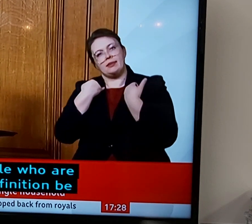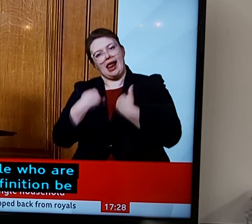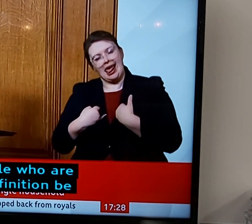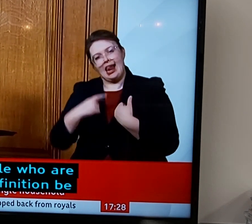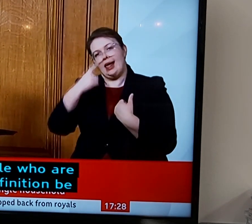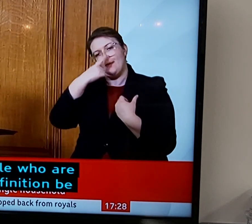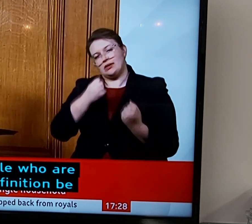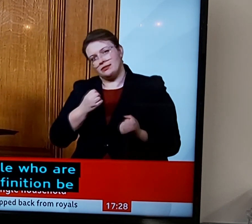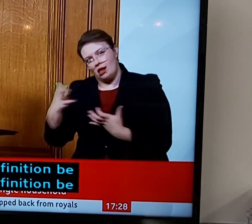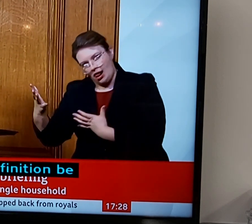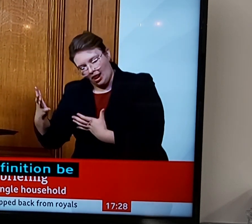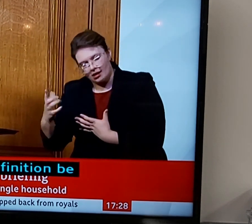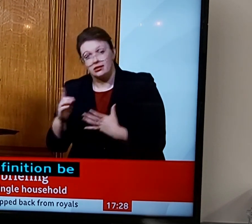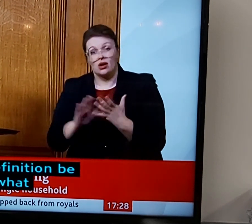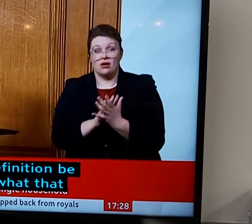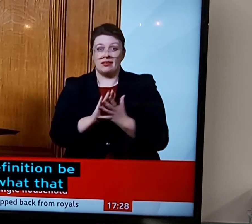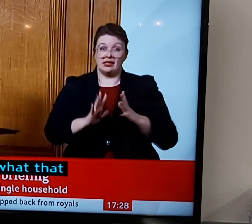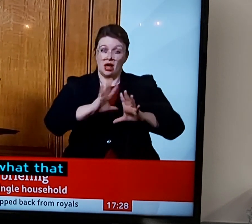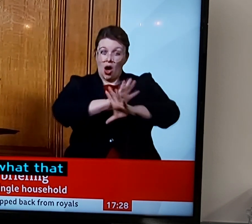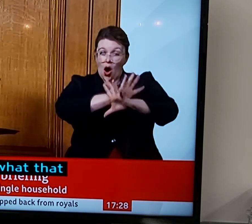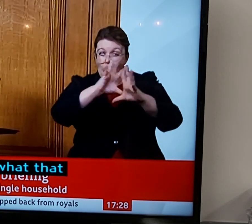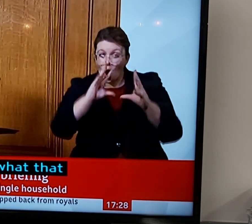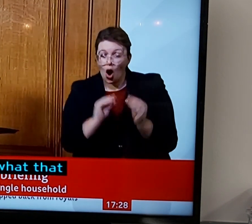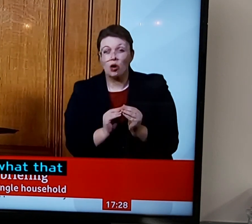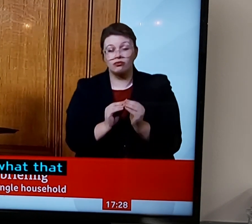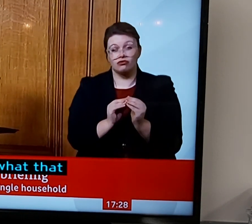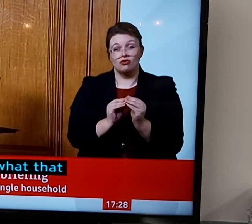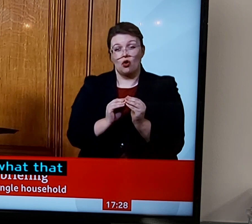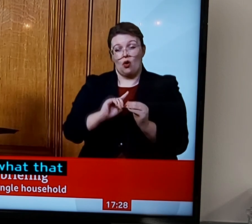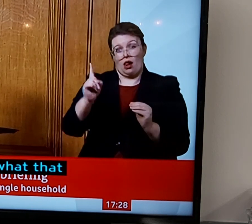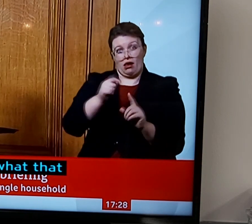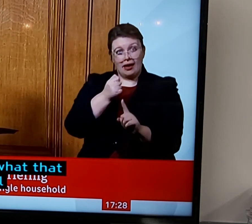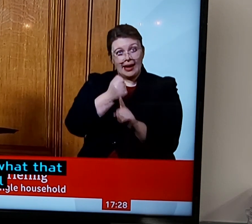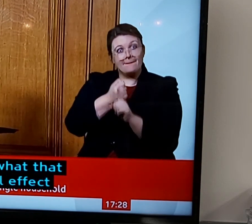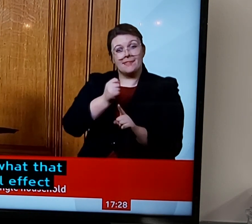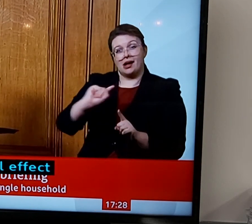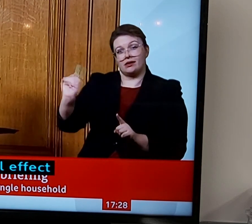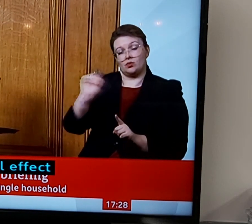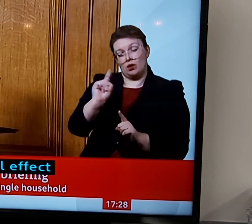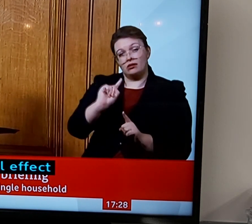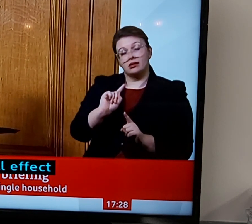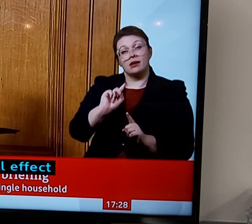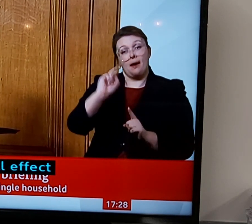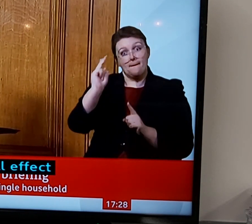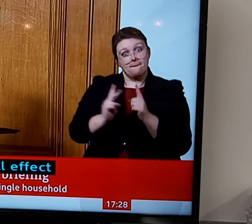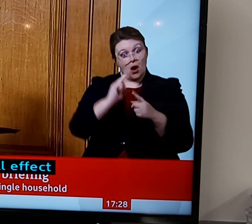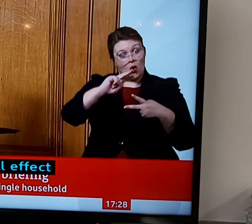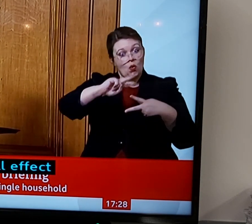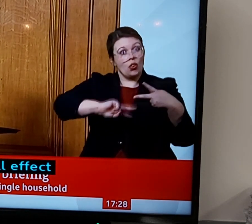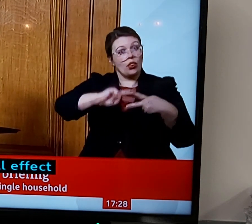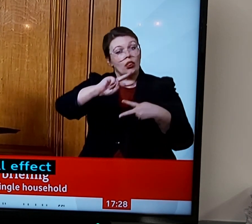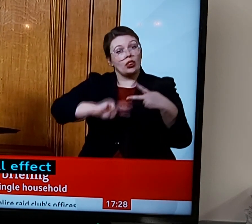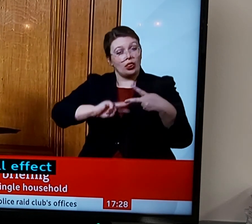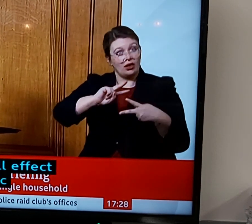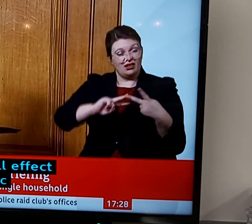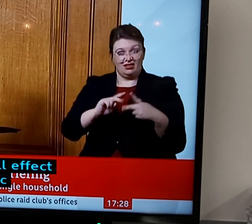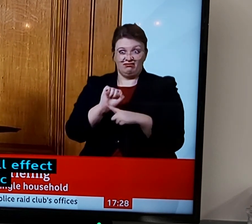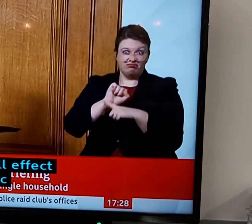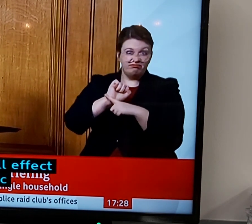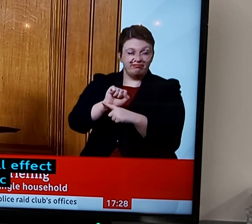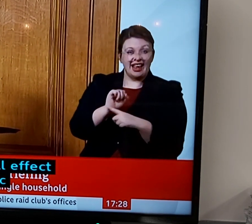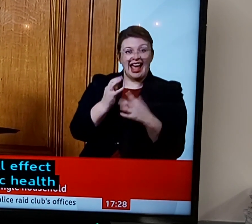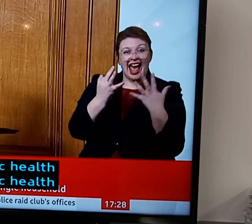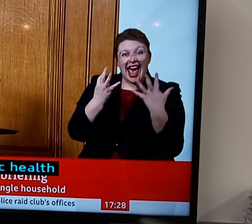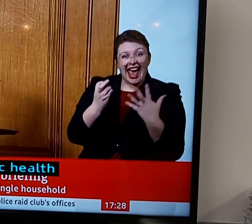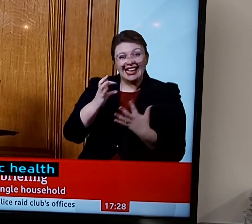both vaccines, in public health terms, that they are now preventing 80%